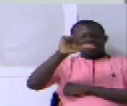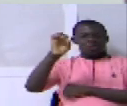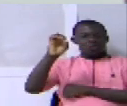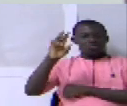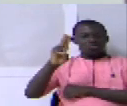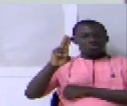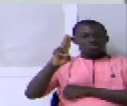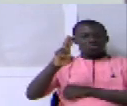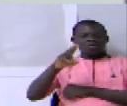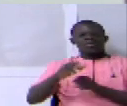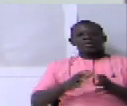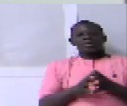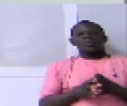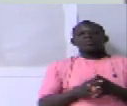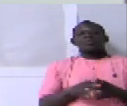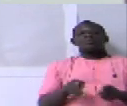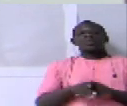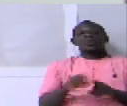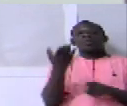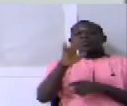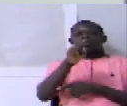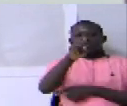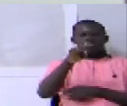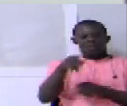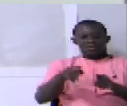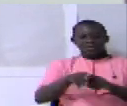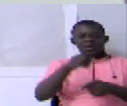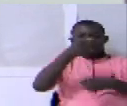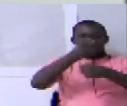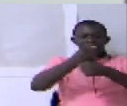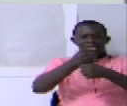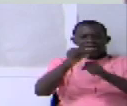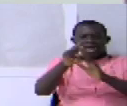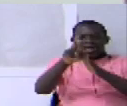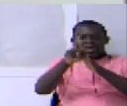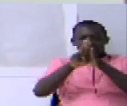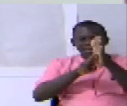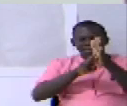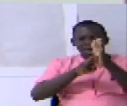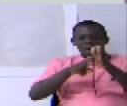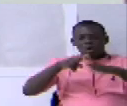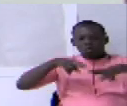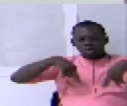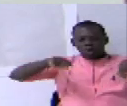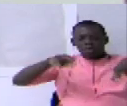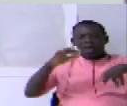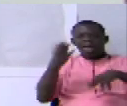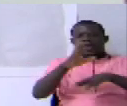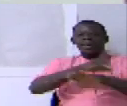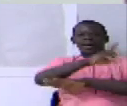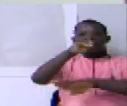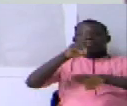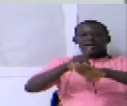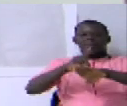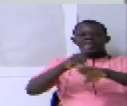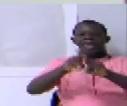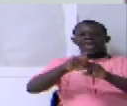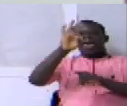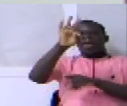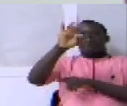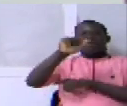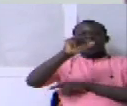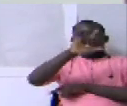pare. Yes, sir. Did you record anywhere that Fallou was